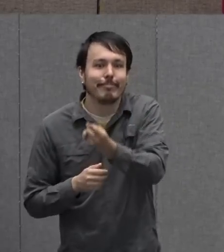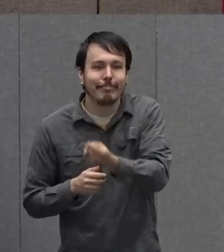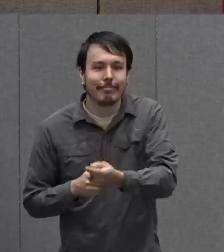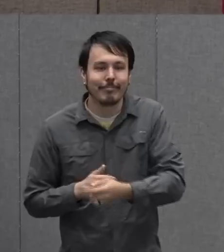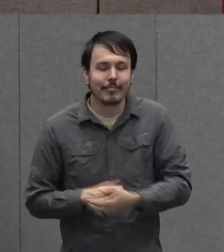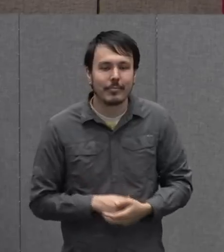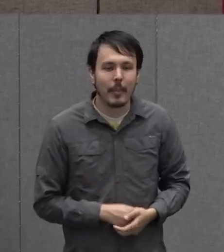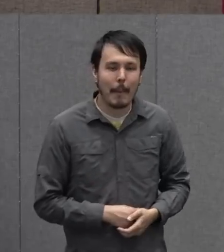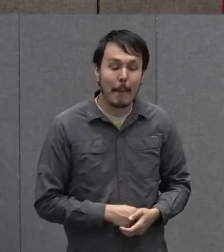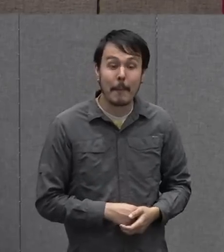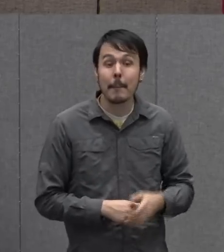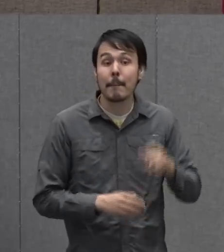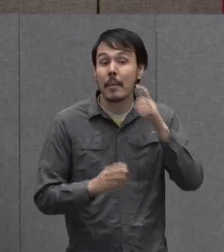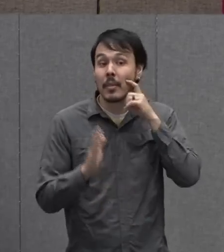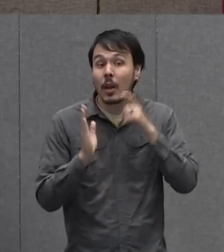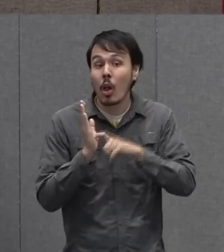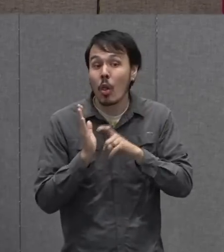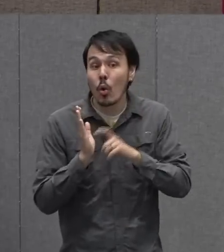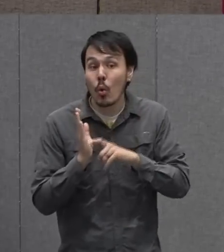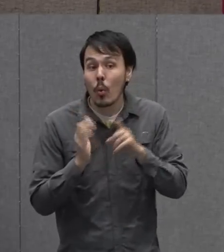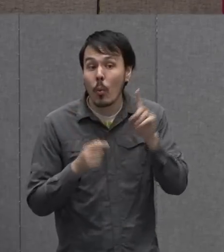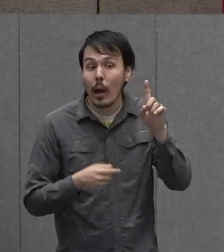The first clue asks,